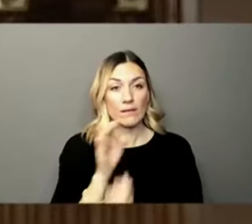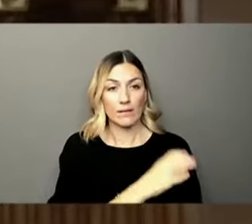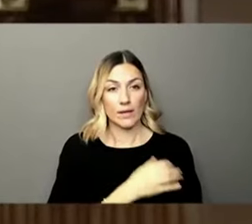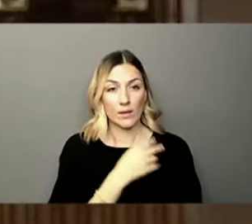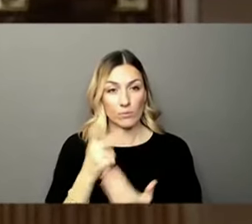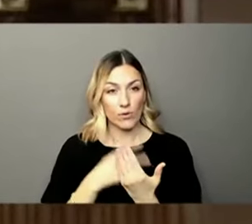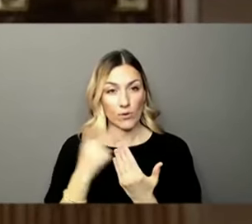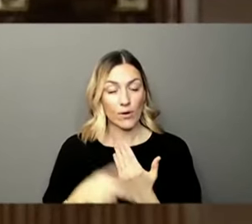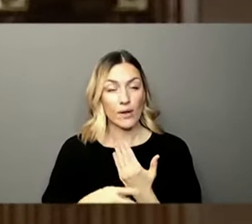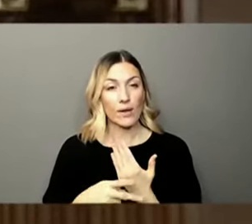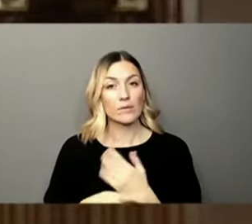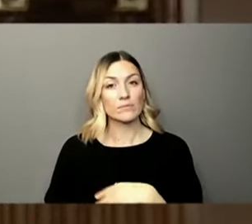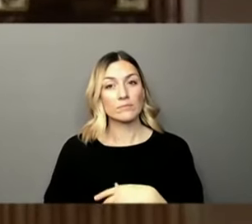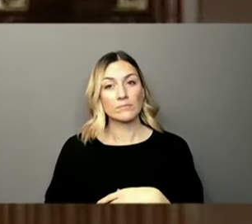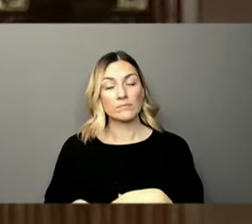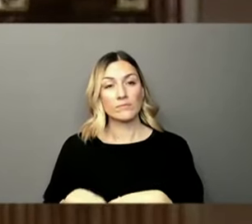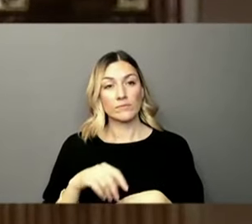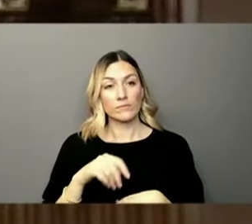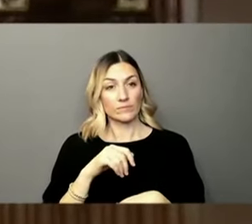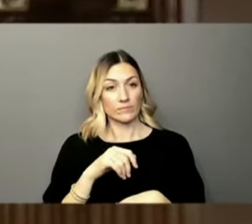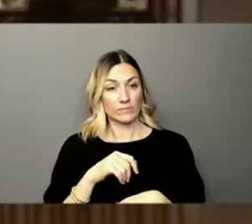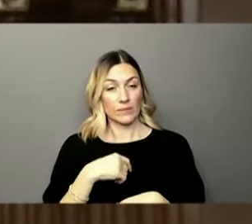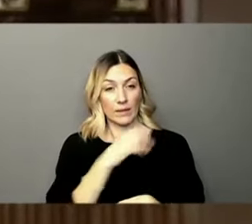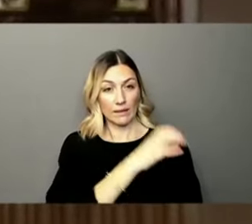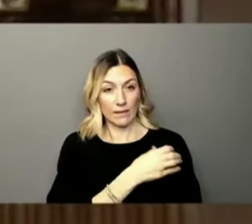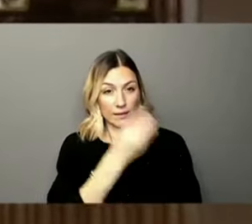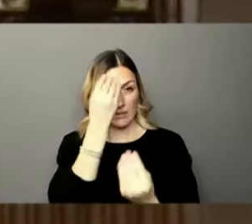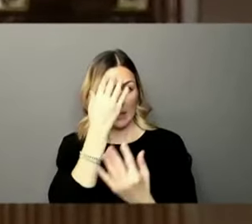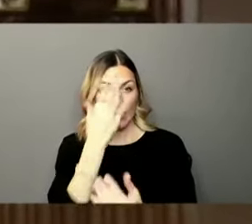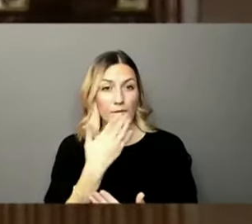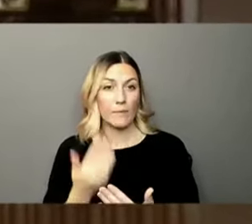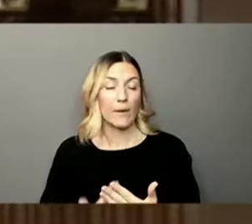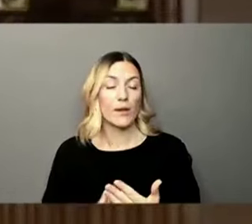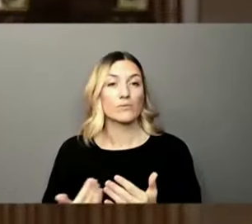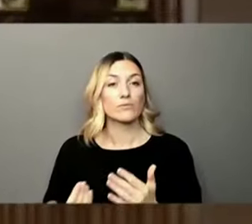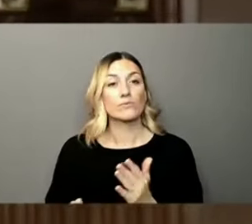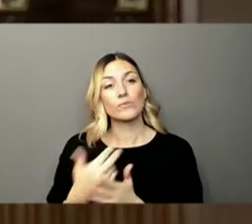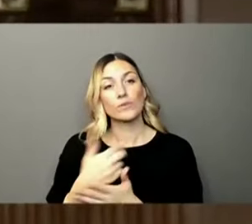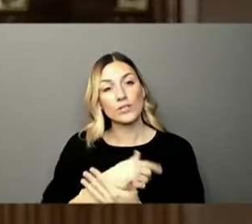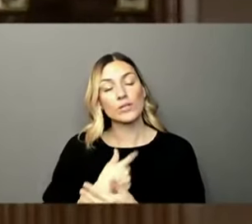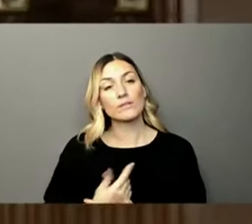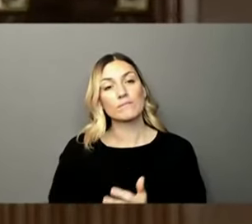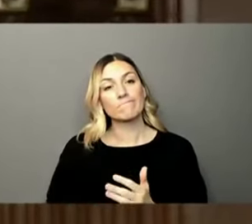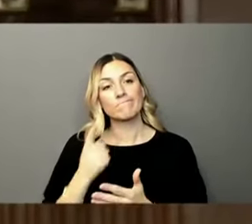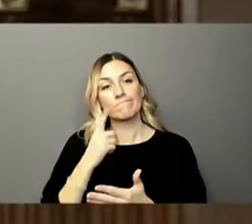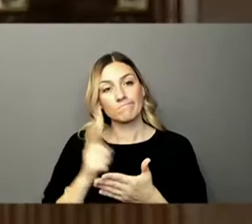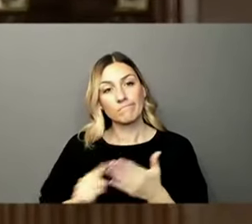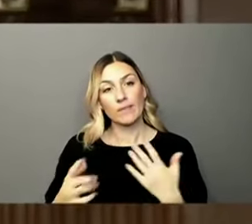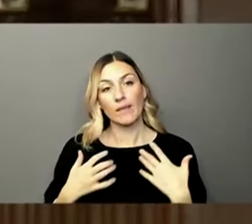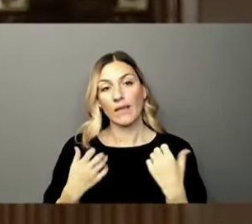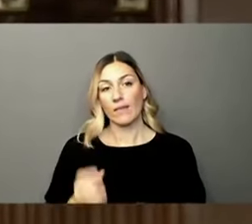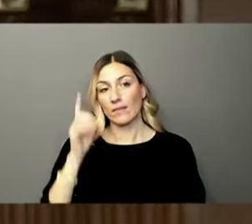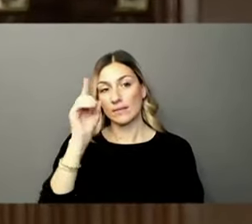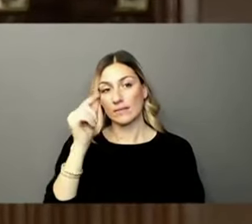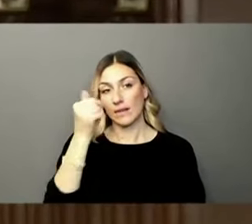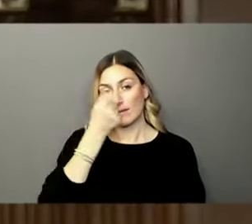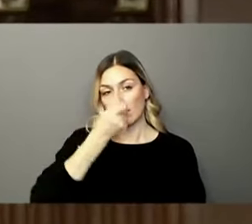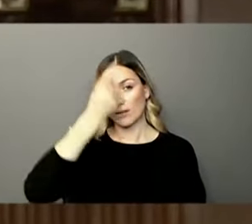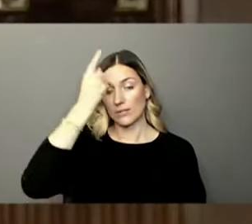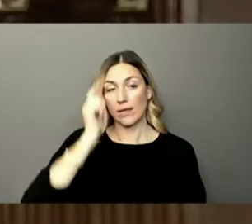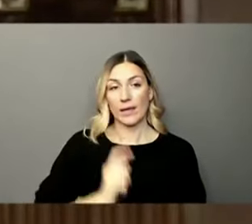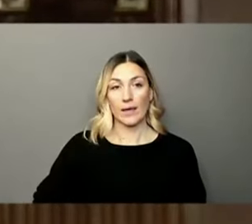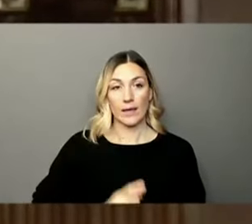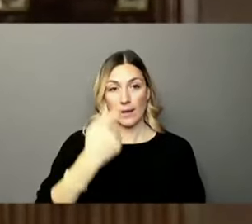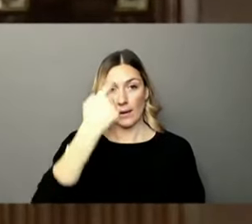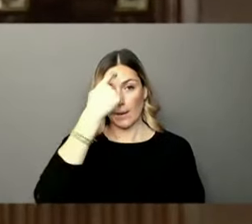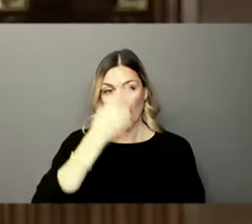communities, structuring clinical data for better research, including incorporating social determinant of health data to better understand biases in health and